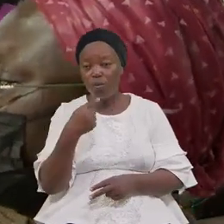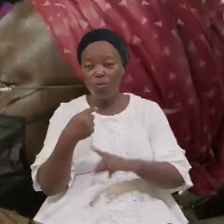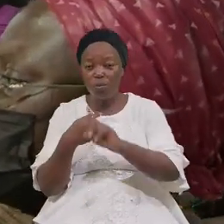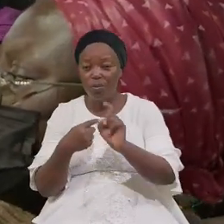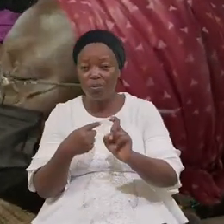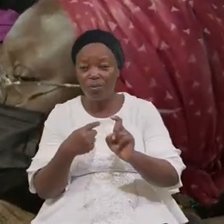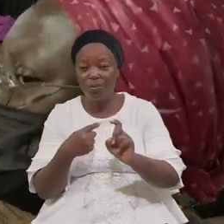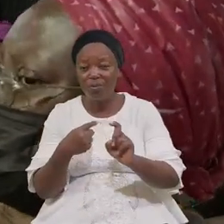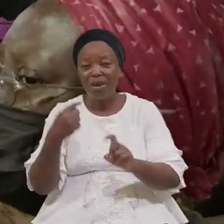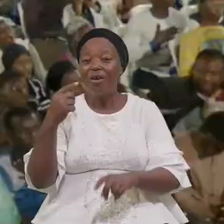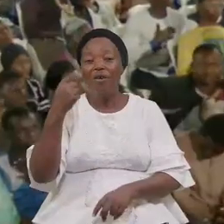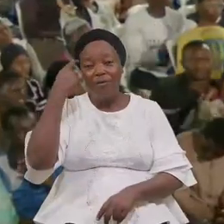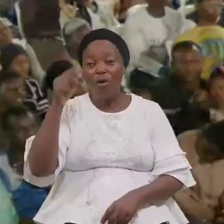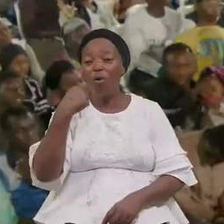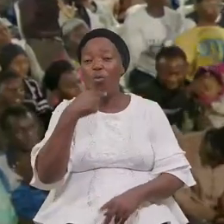For who?